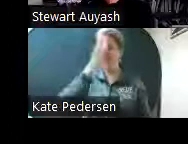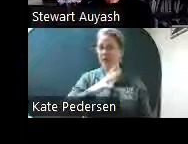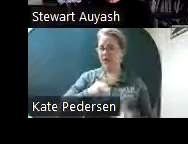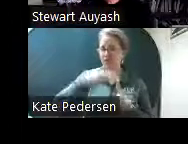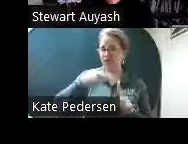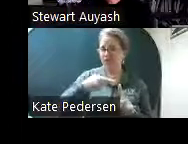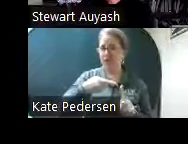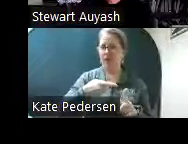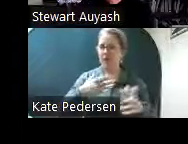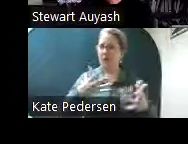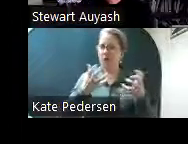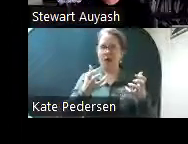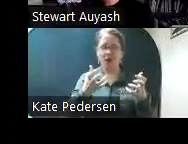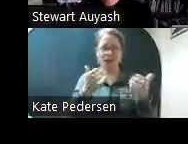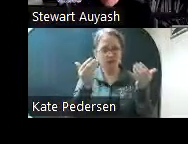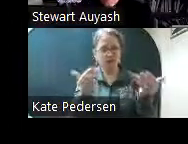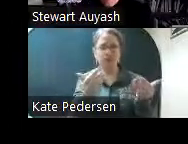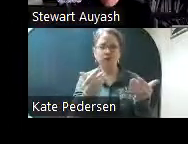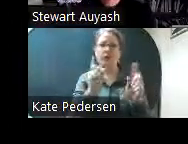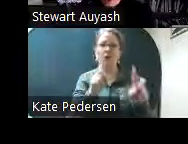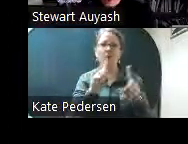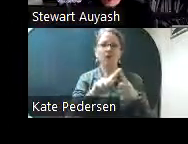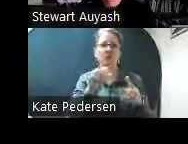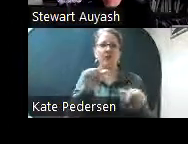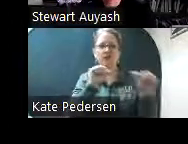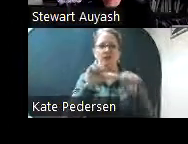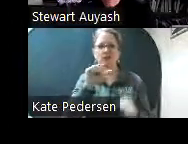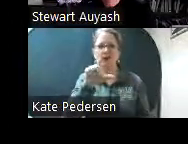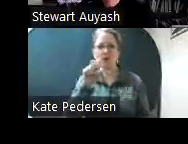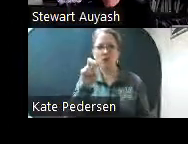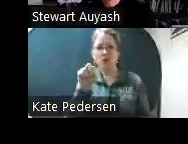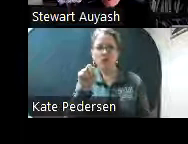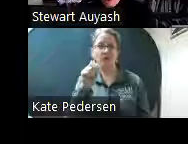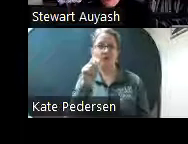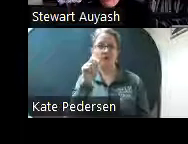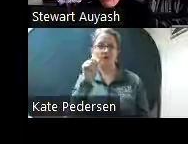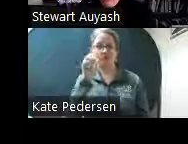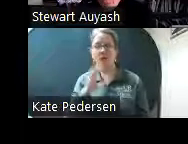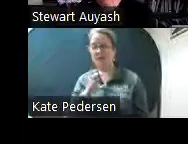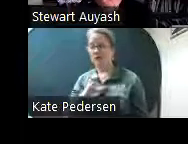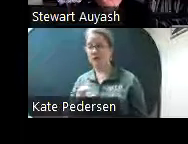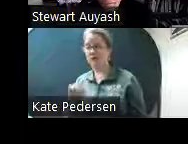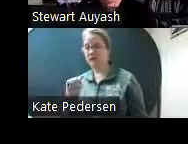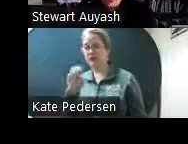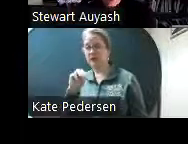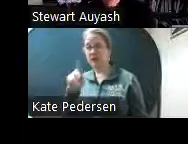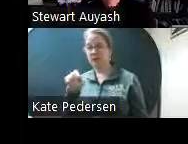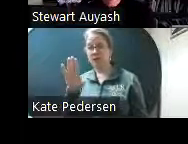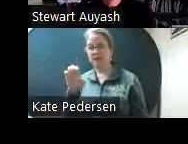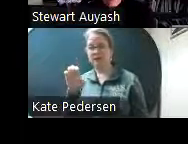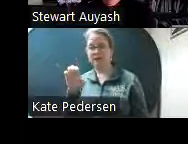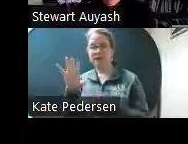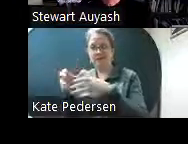welcome the opportunity to go to saloons. Not only was there a women's Christian temperance union, there was also